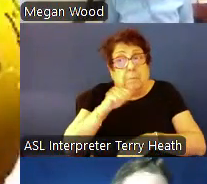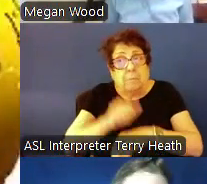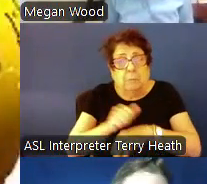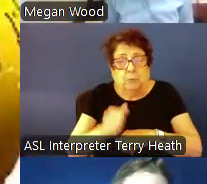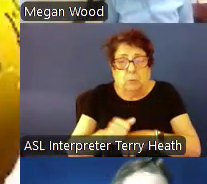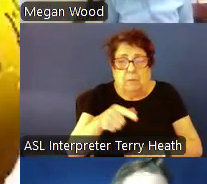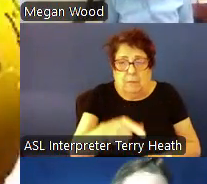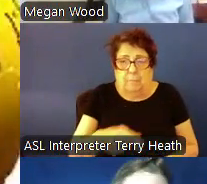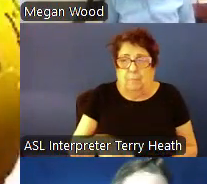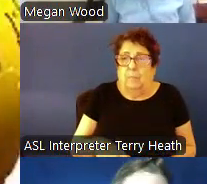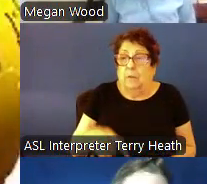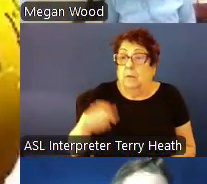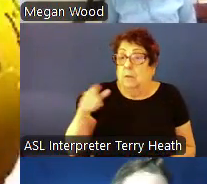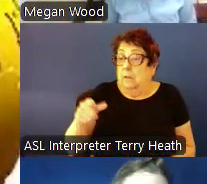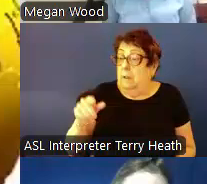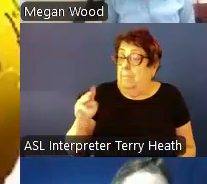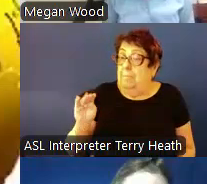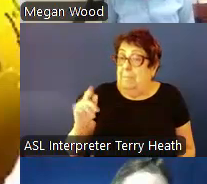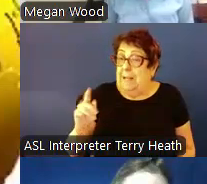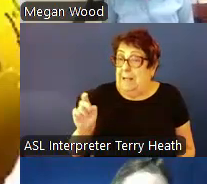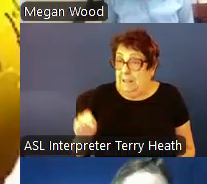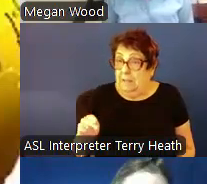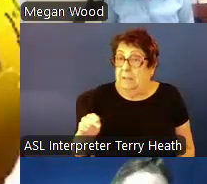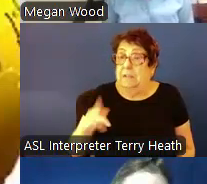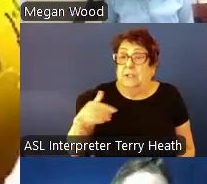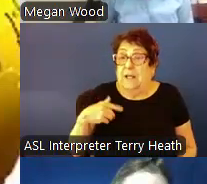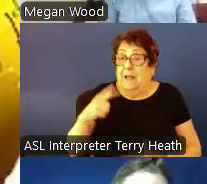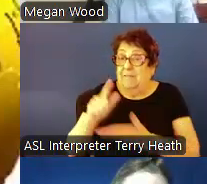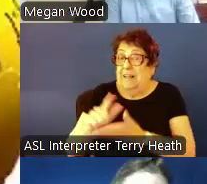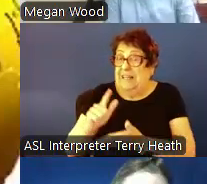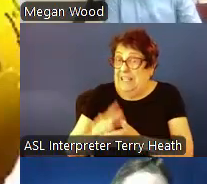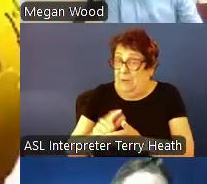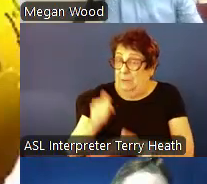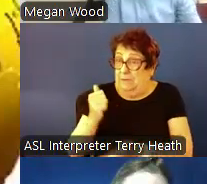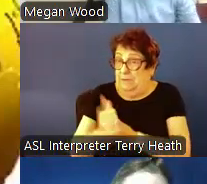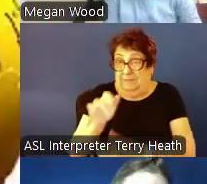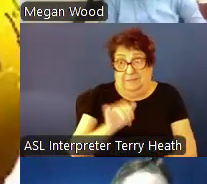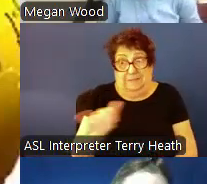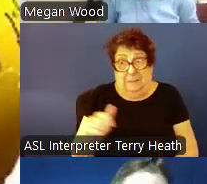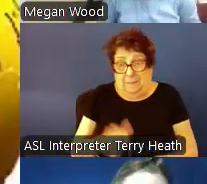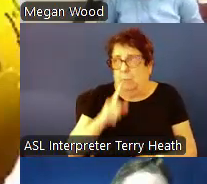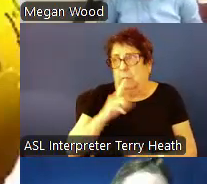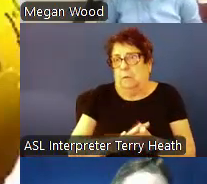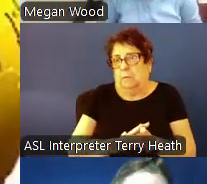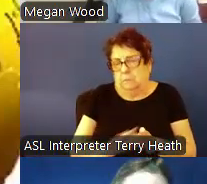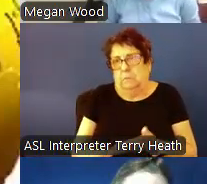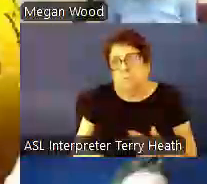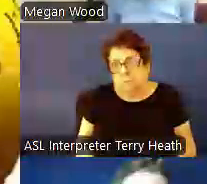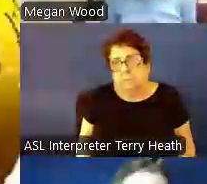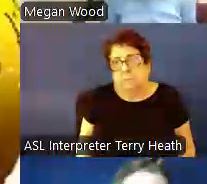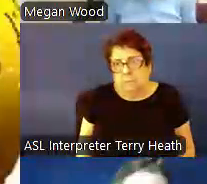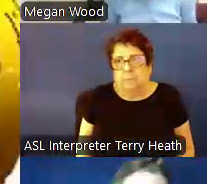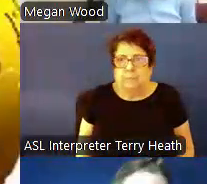building for legal assistance at the same time, which is really nice. sometimes she'll have someone